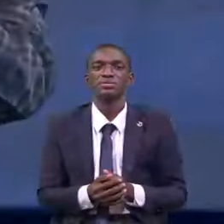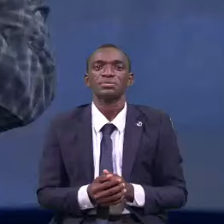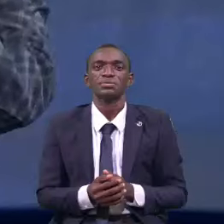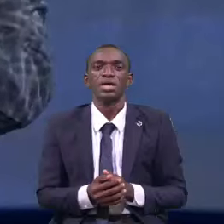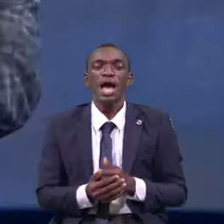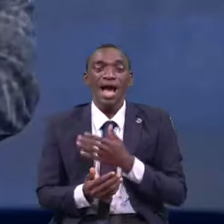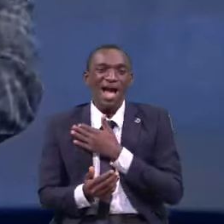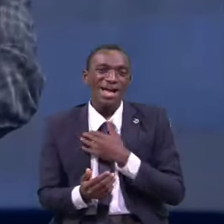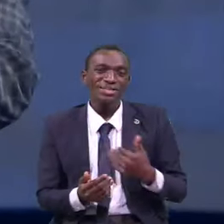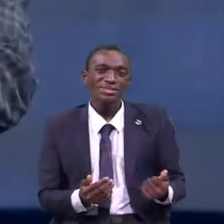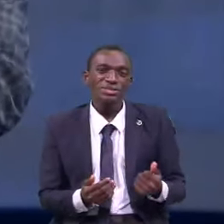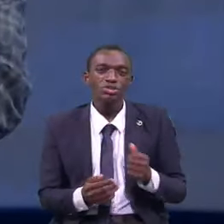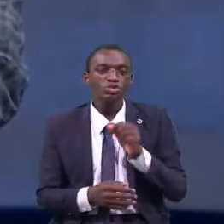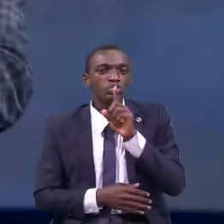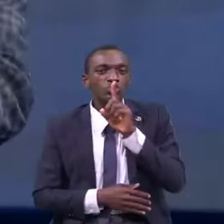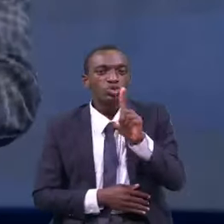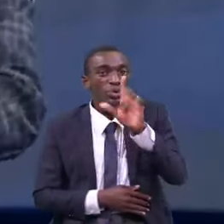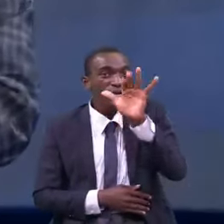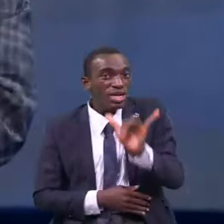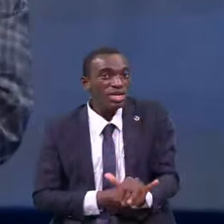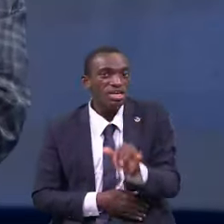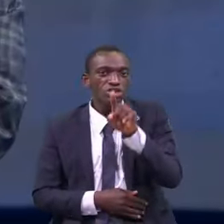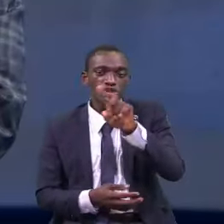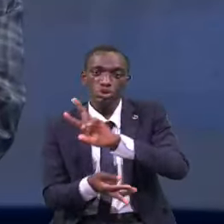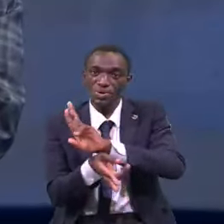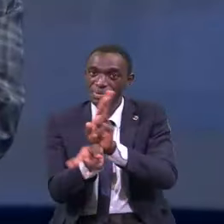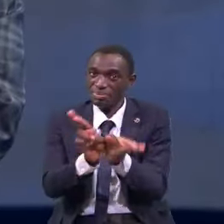And truly you repent and you turn.